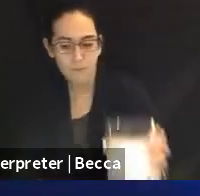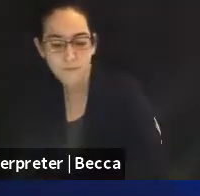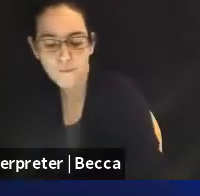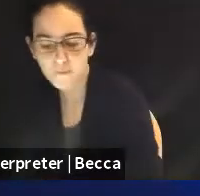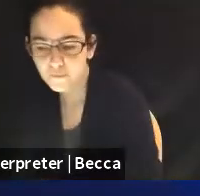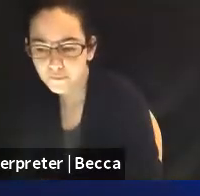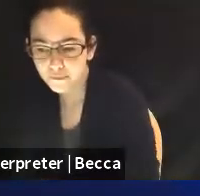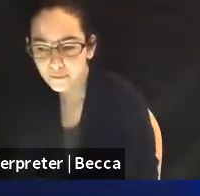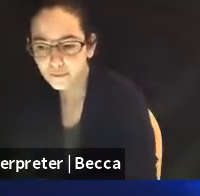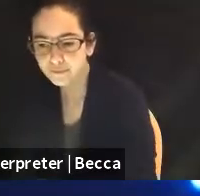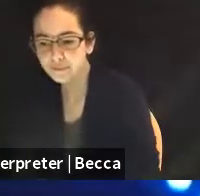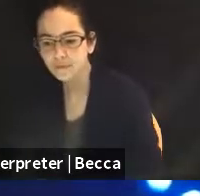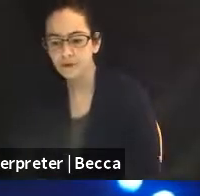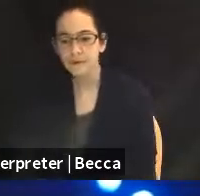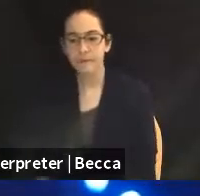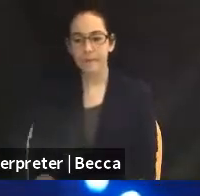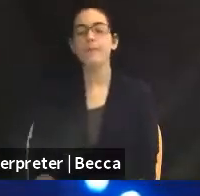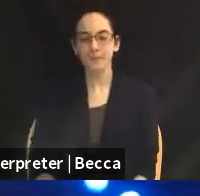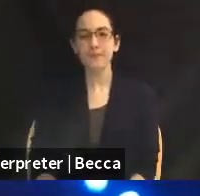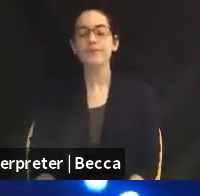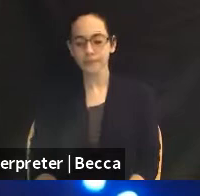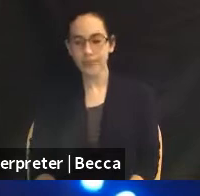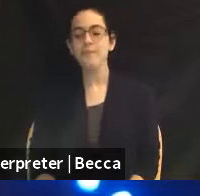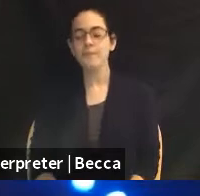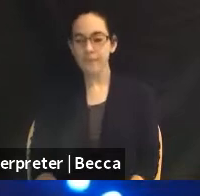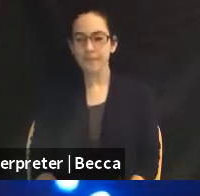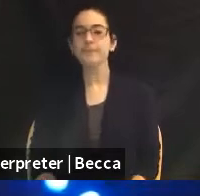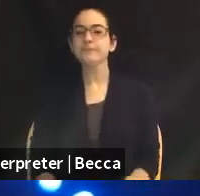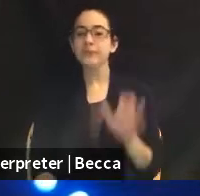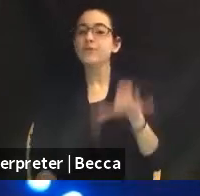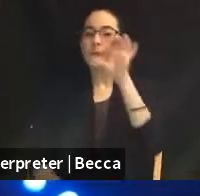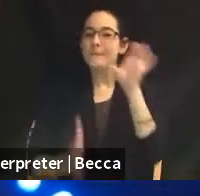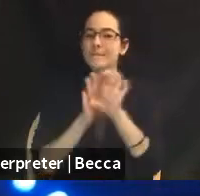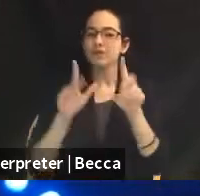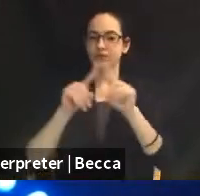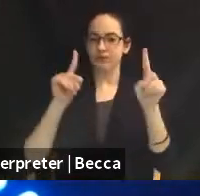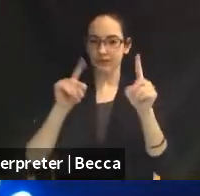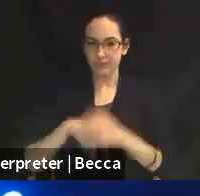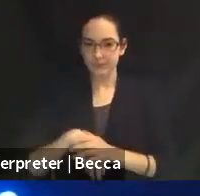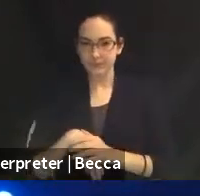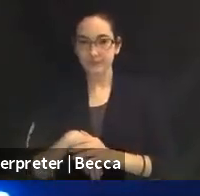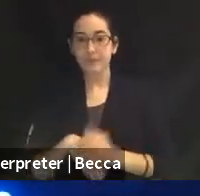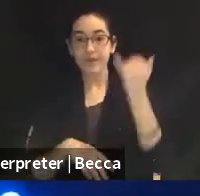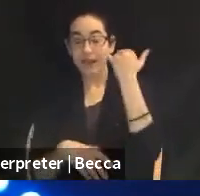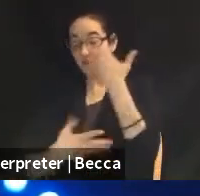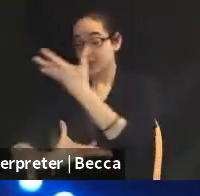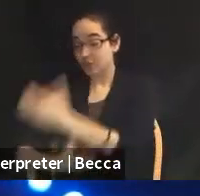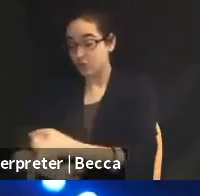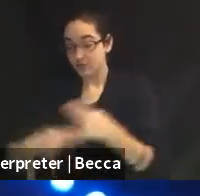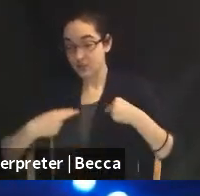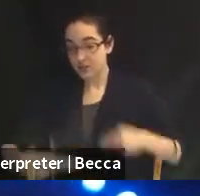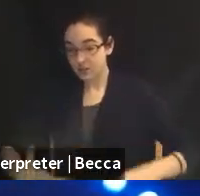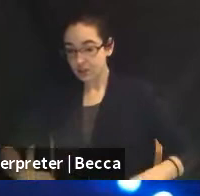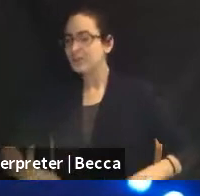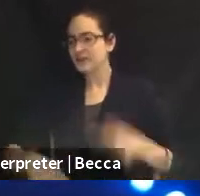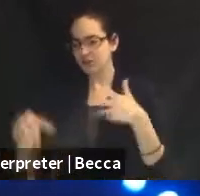to bear fruit. It's a very different picture. It's different imagery than we got when we put our trust in humans. We put all of our